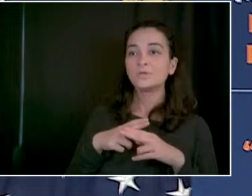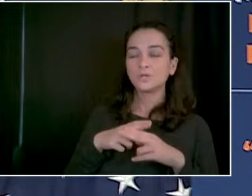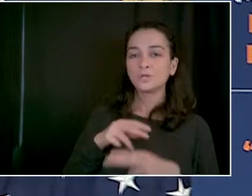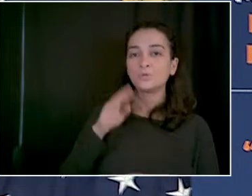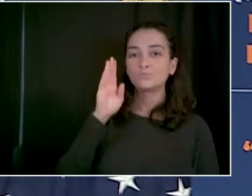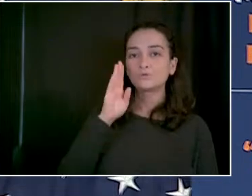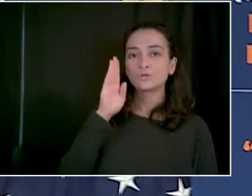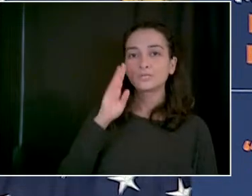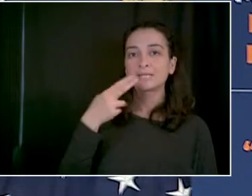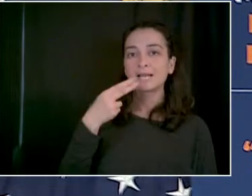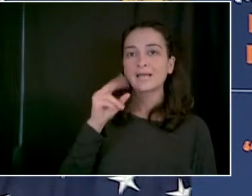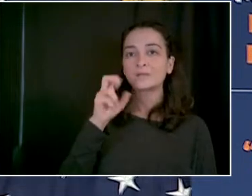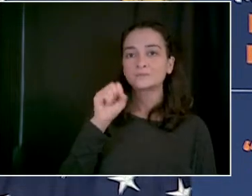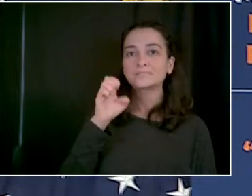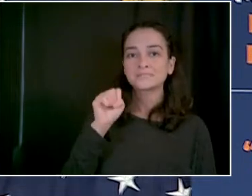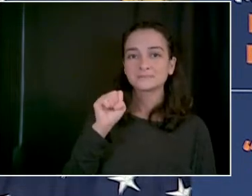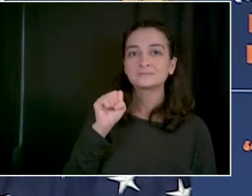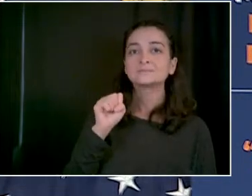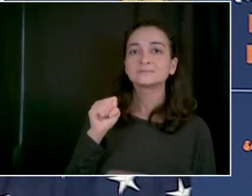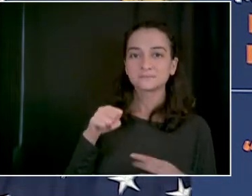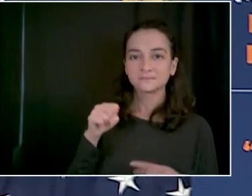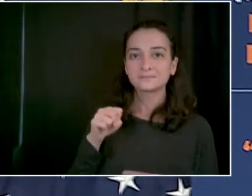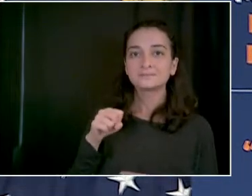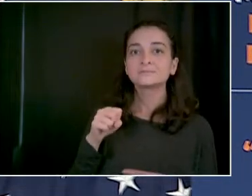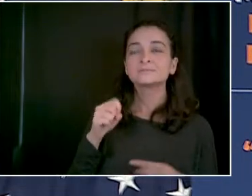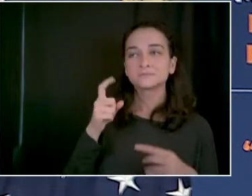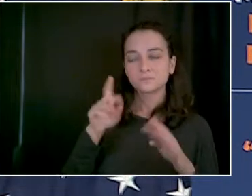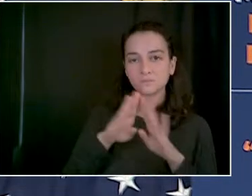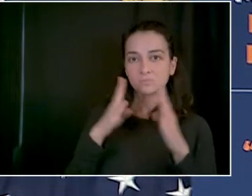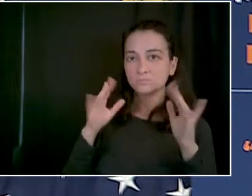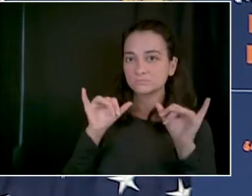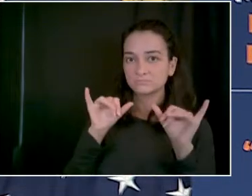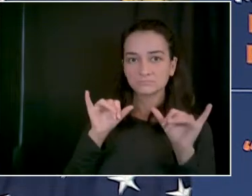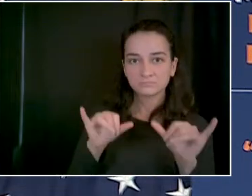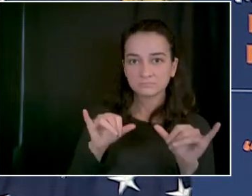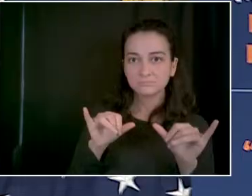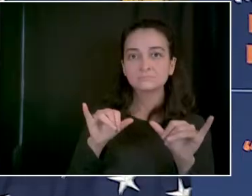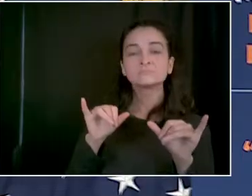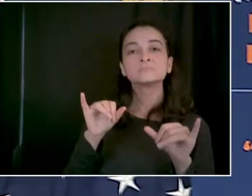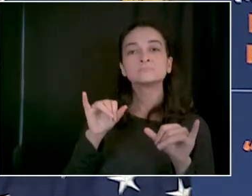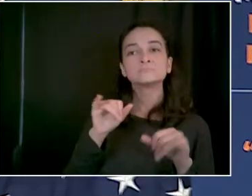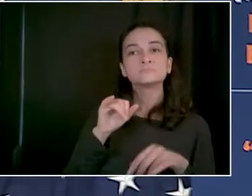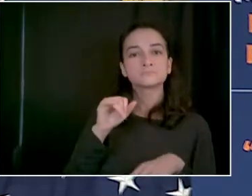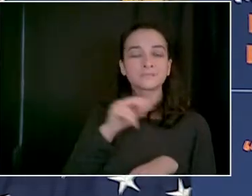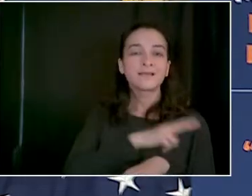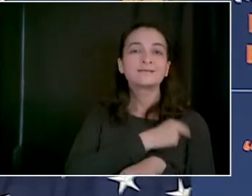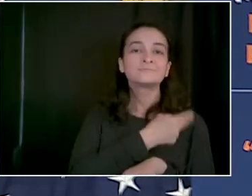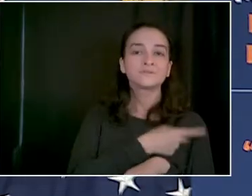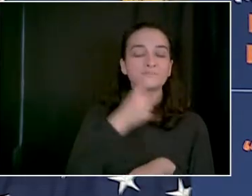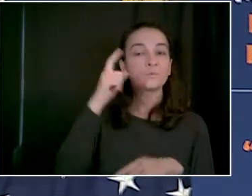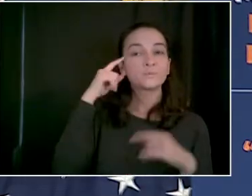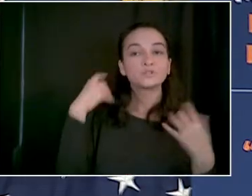areas. I think it would be great. But right now, the plan says stand the way it is, and the city council needs to come back and I think